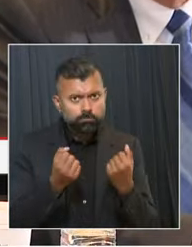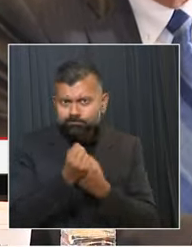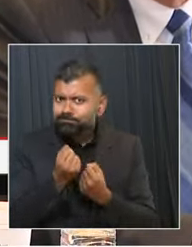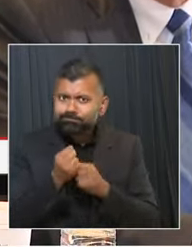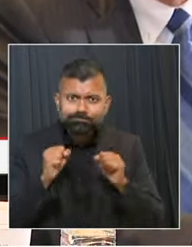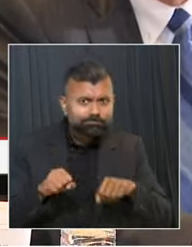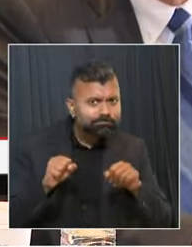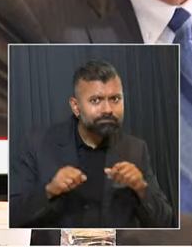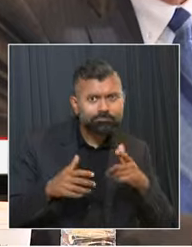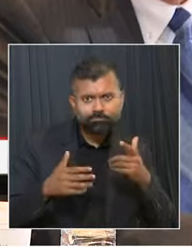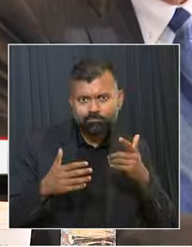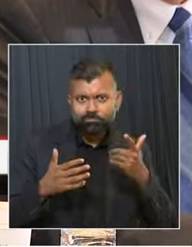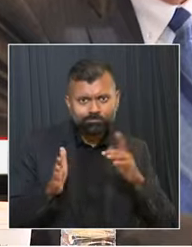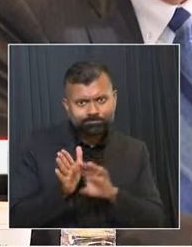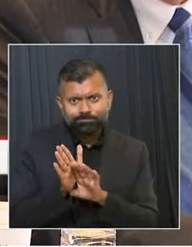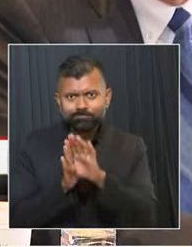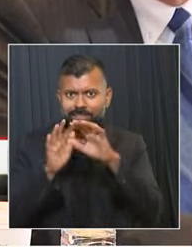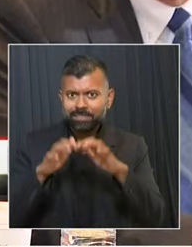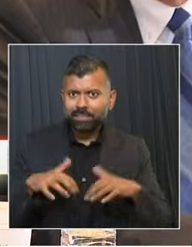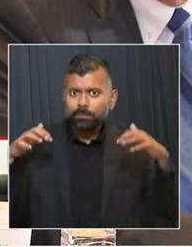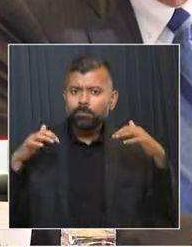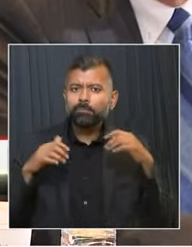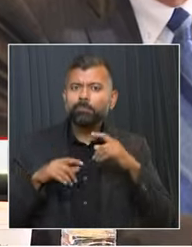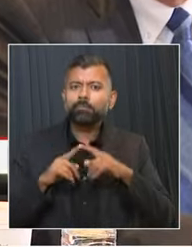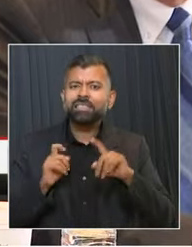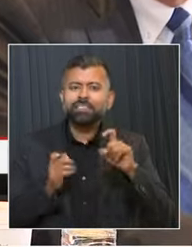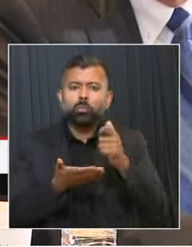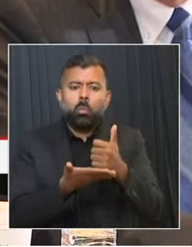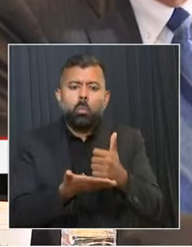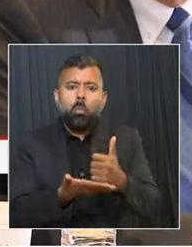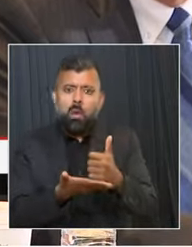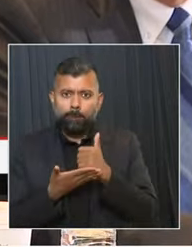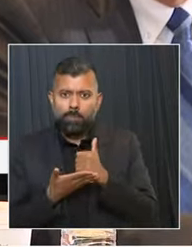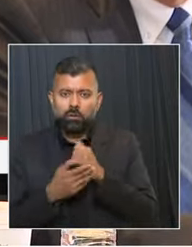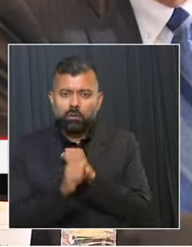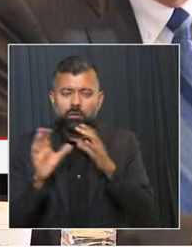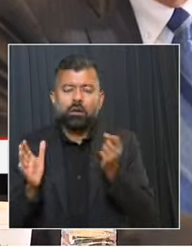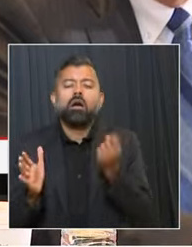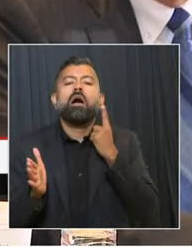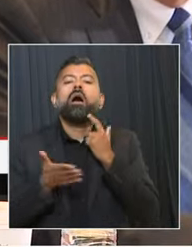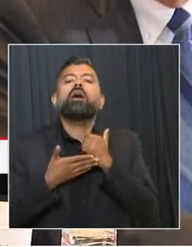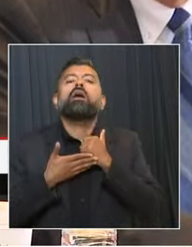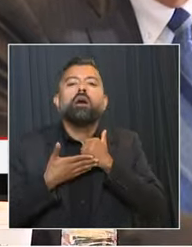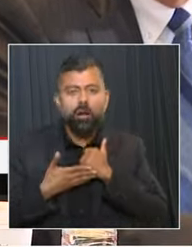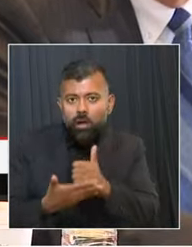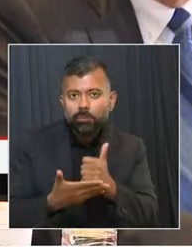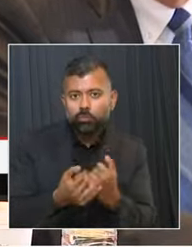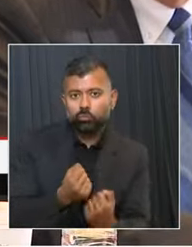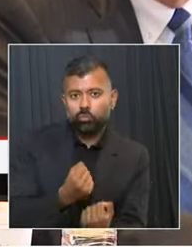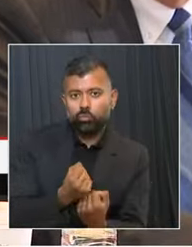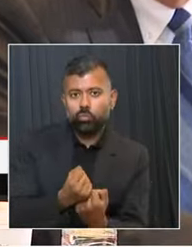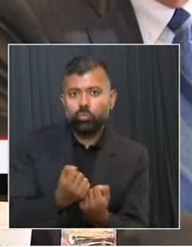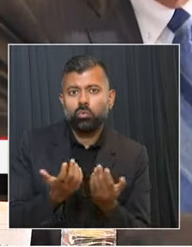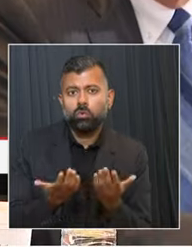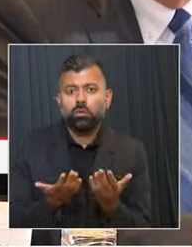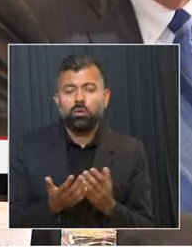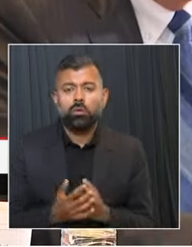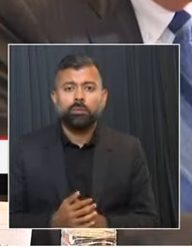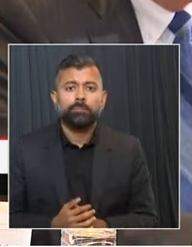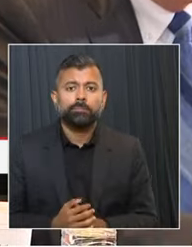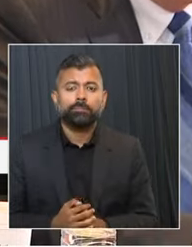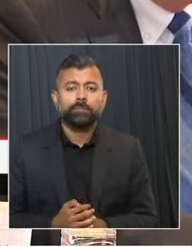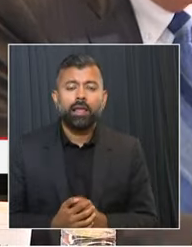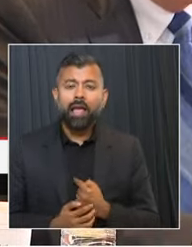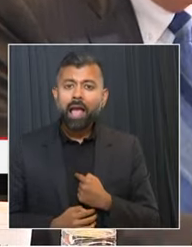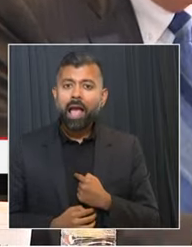us to help you. So, what I'll close out by saying is I see this as a